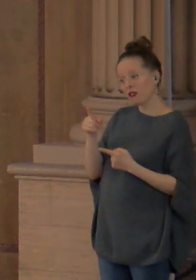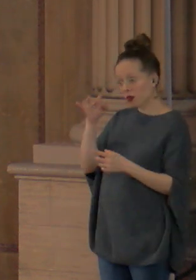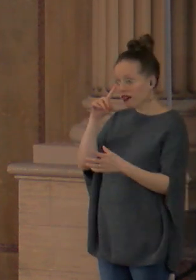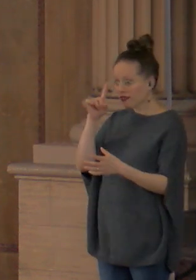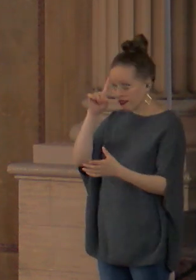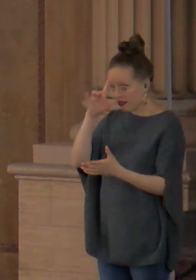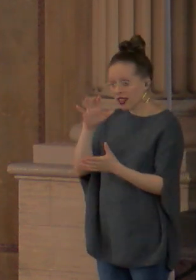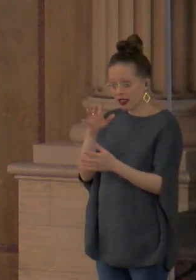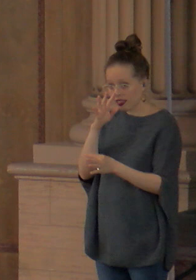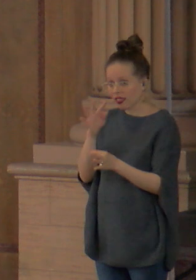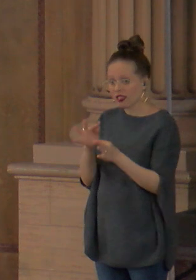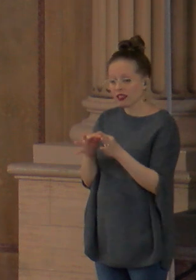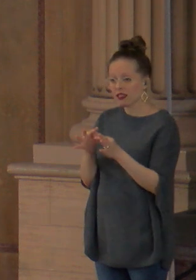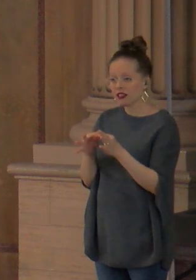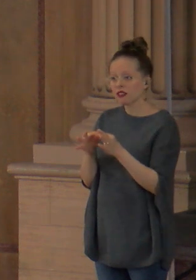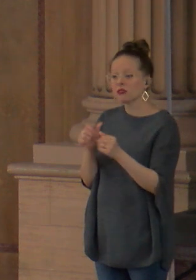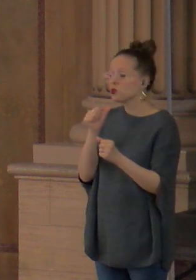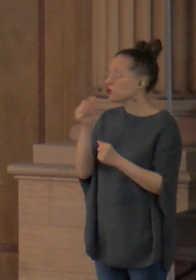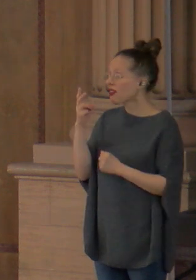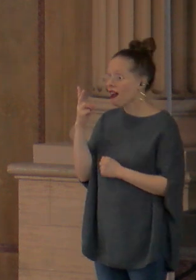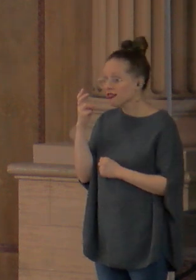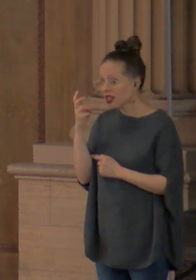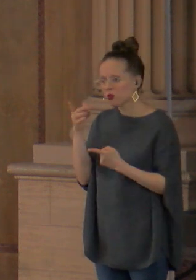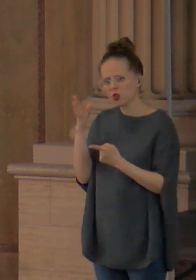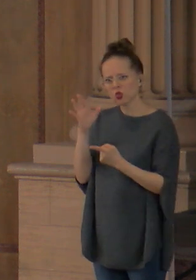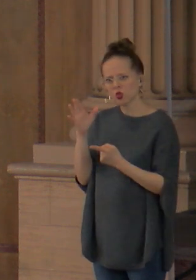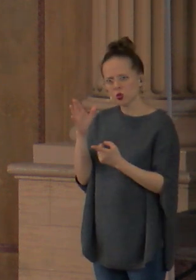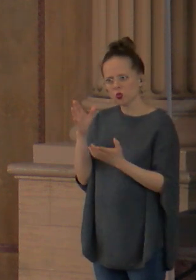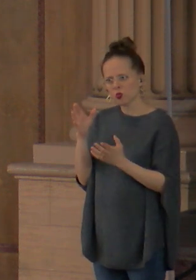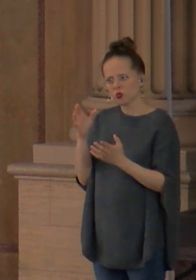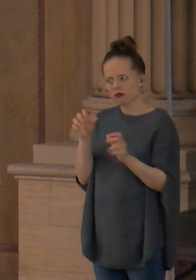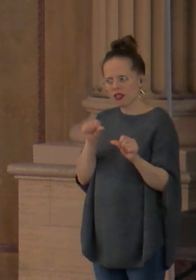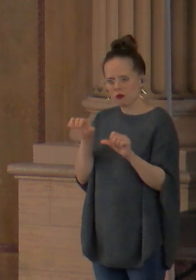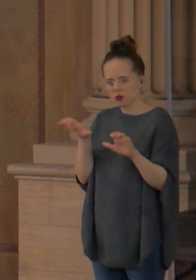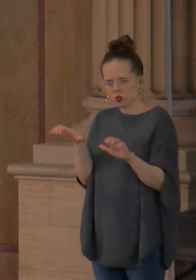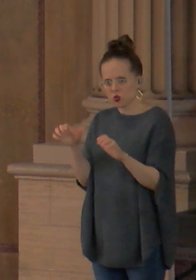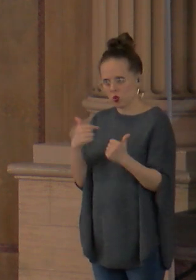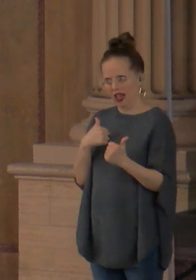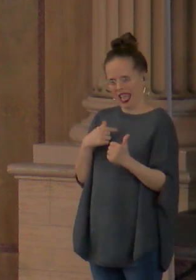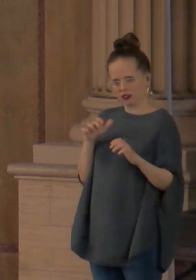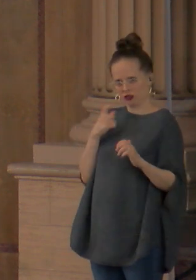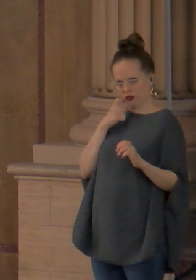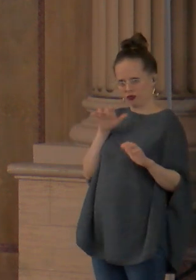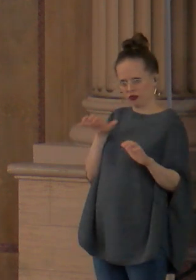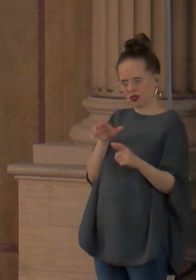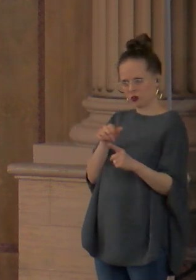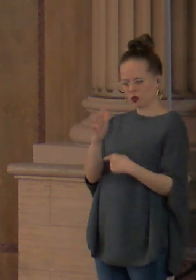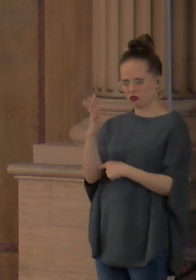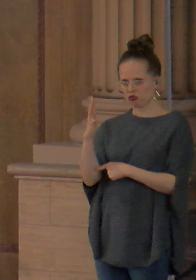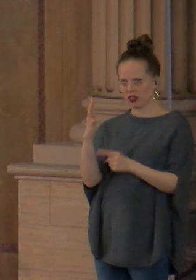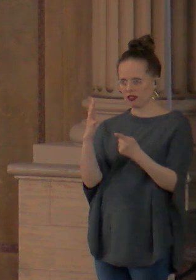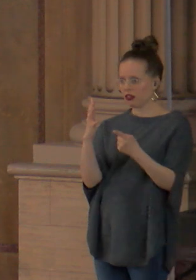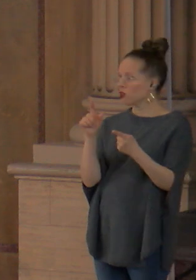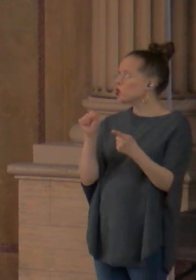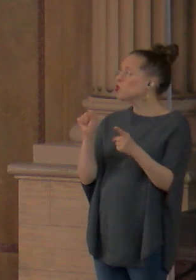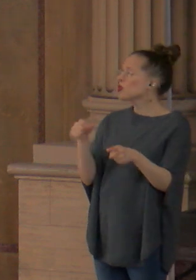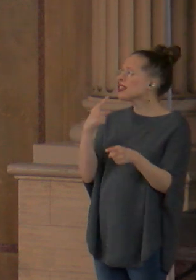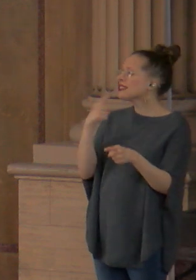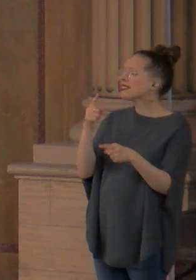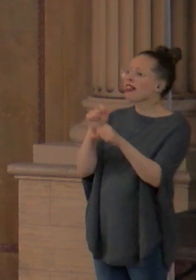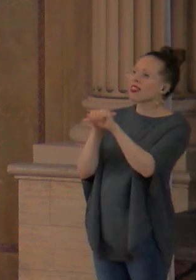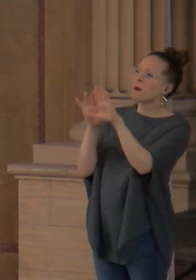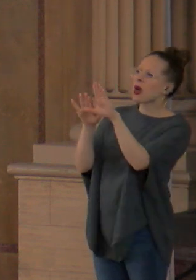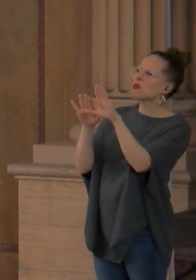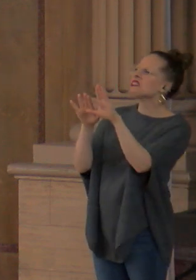and do not doubt, you will not only do what's been done to the fig tree, but even if you say to this mountain, be taken up and thrown into the sea,